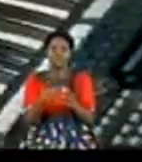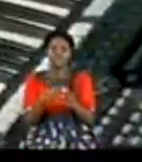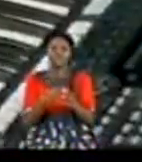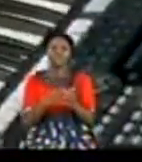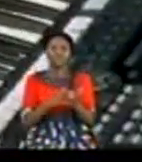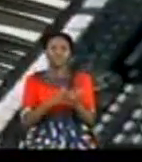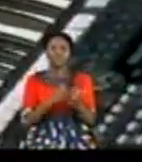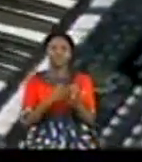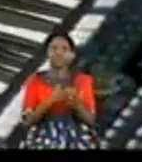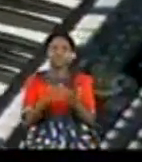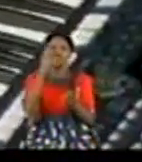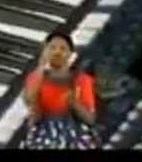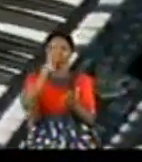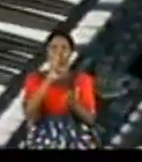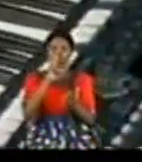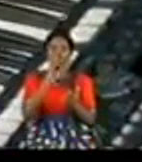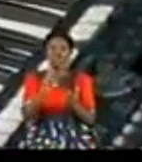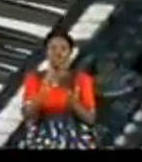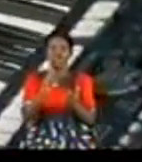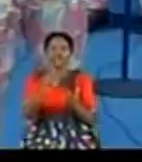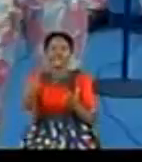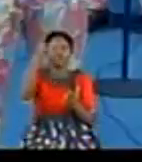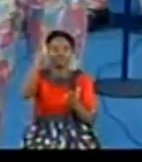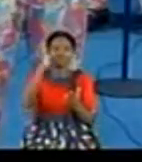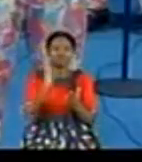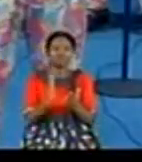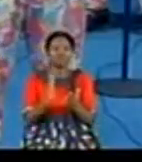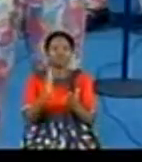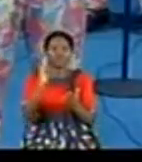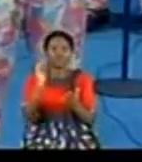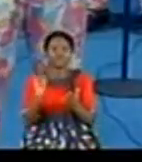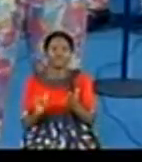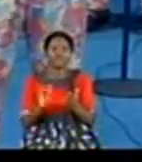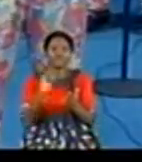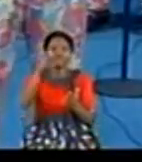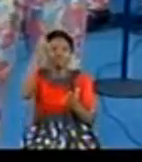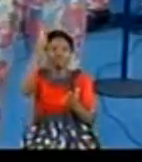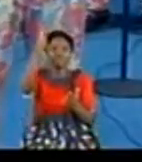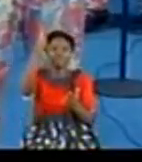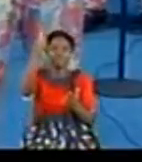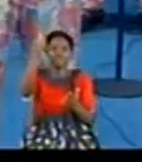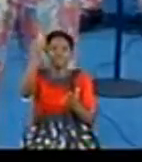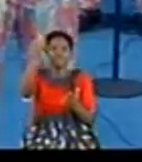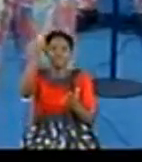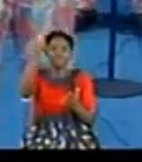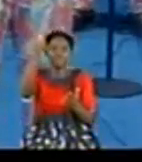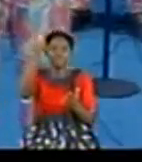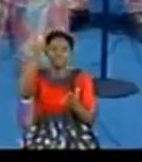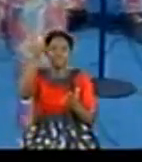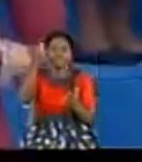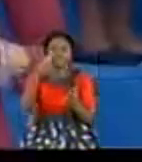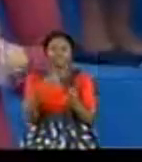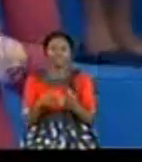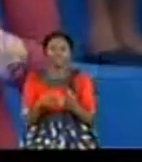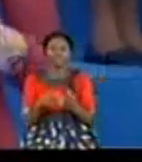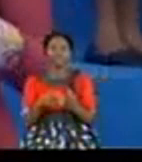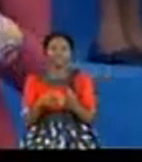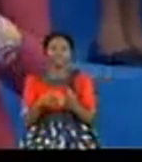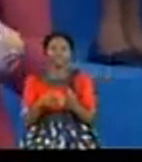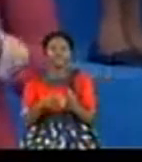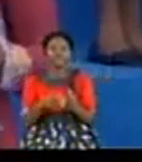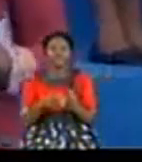are God by your you again